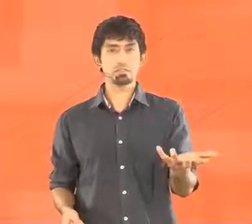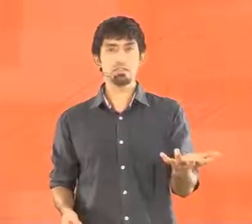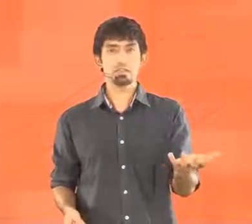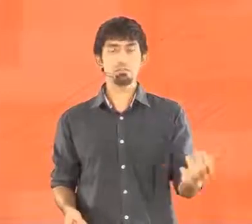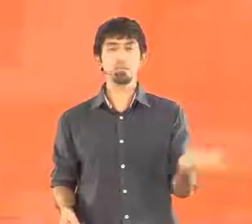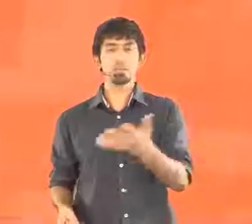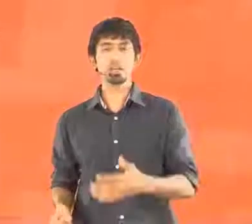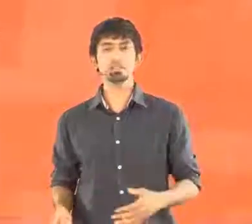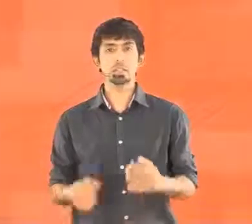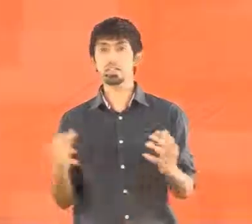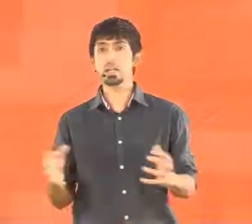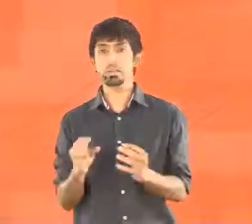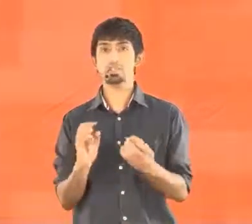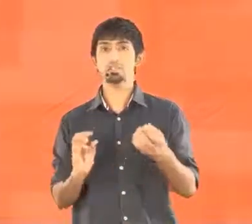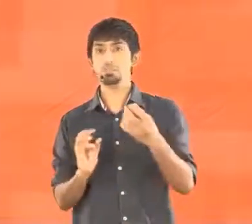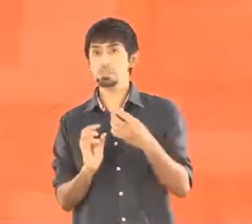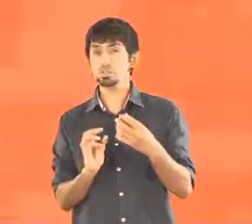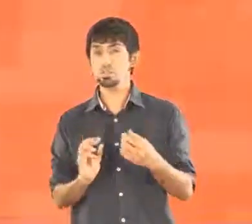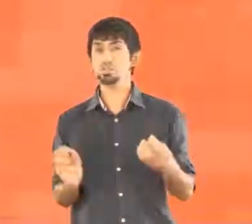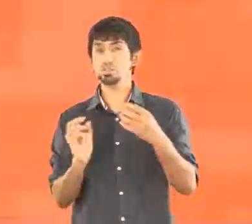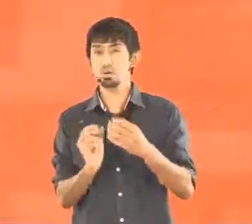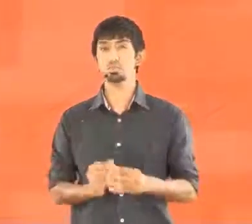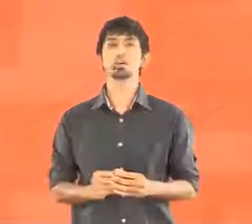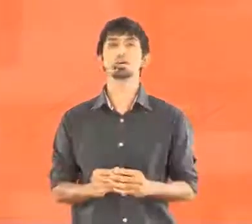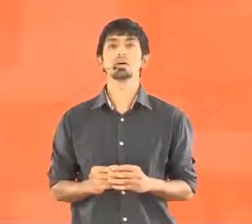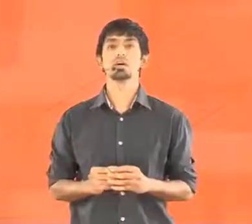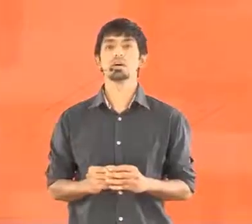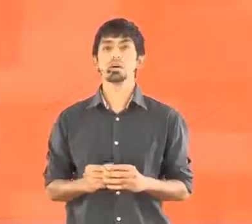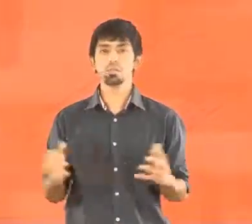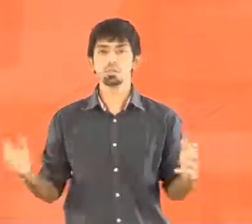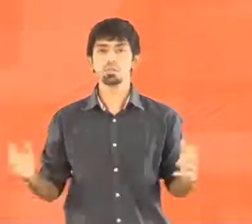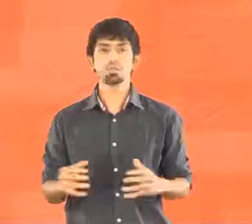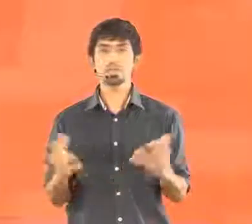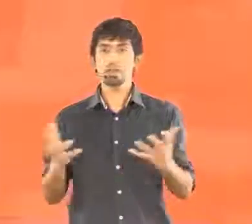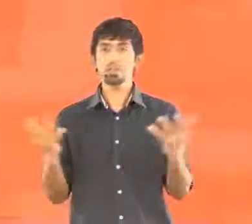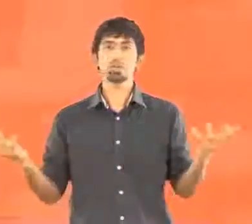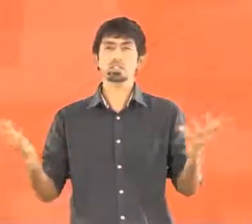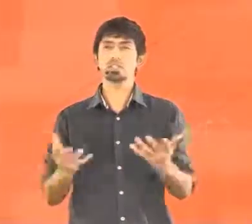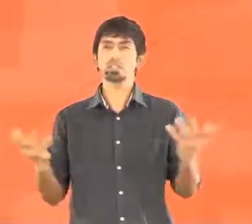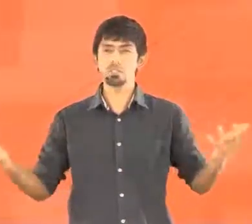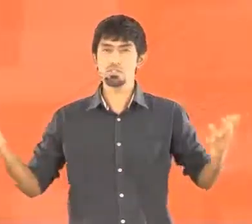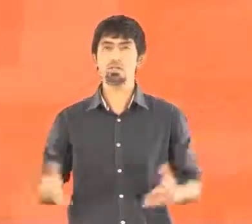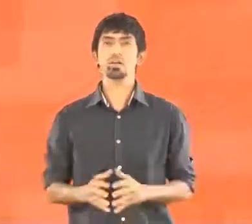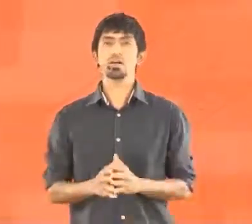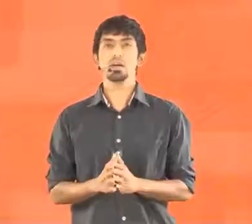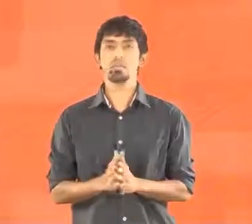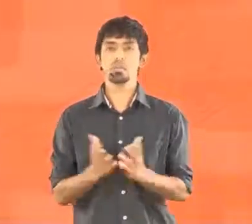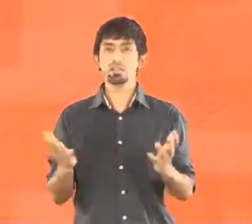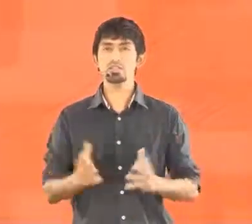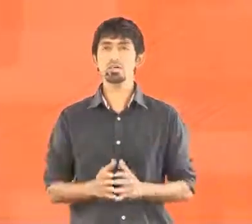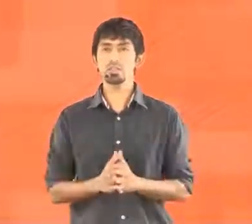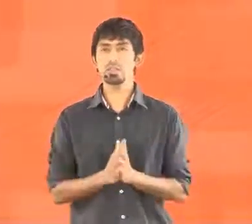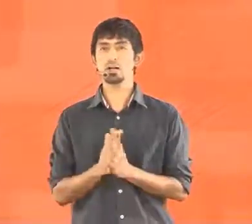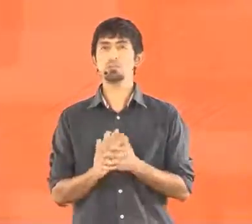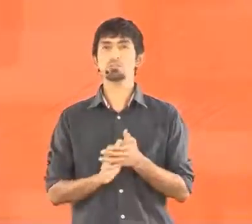to be indivisible before we realized that even the atom actually is composed of smaller components, which means in one sense it is divisible. Yeah, we